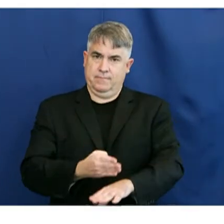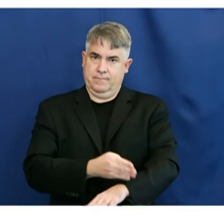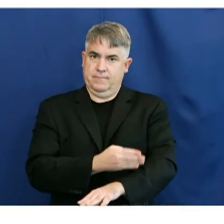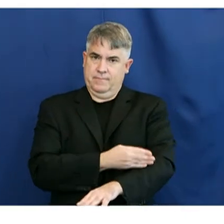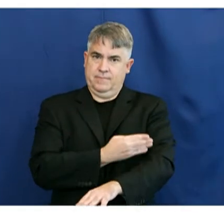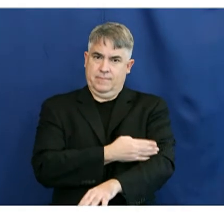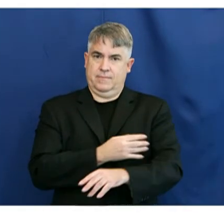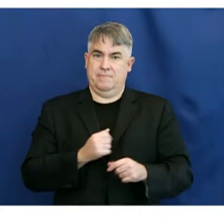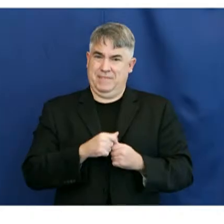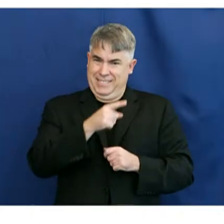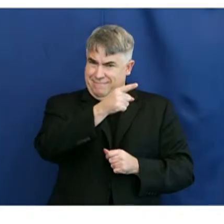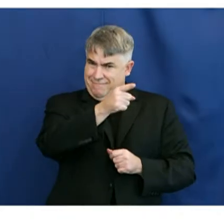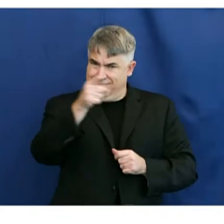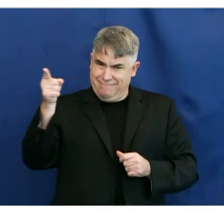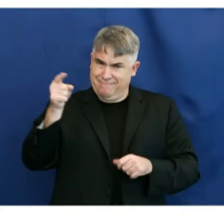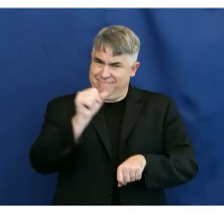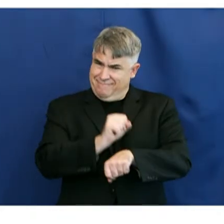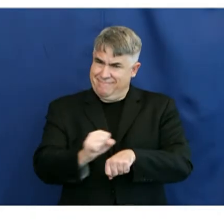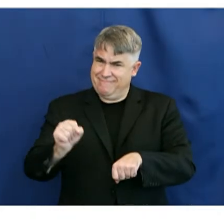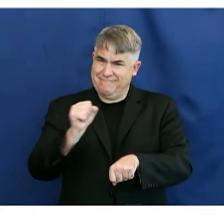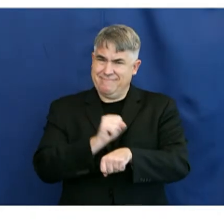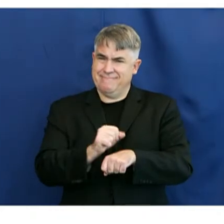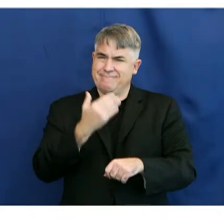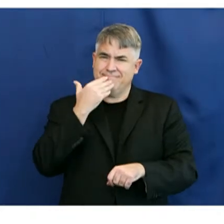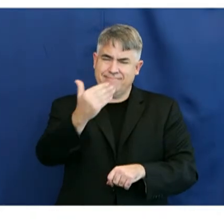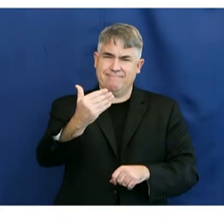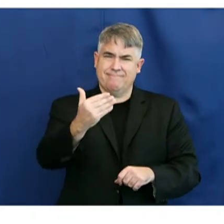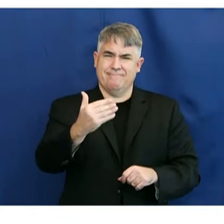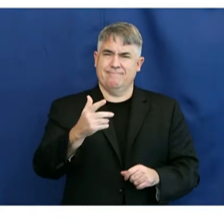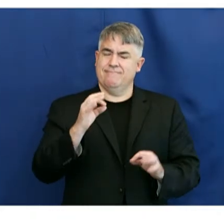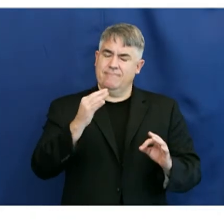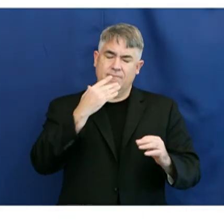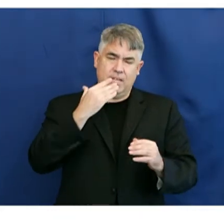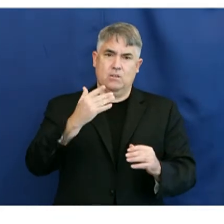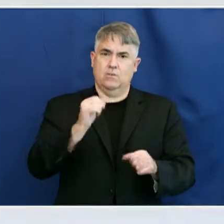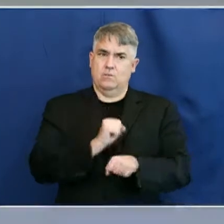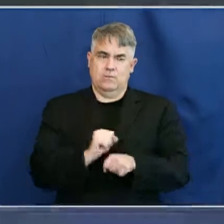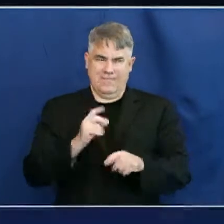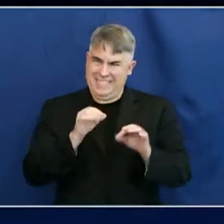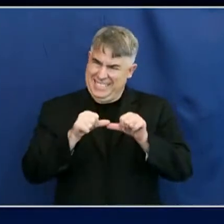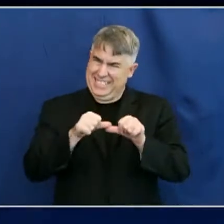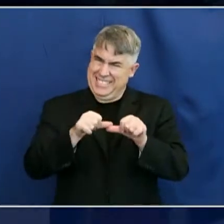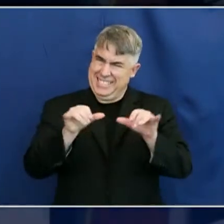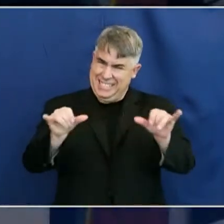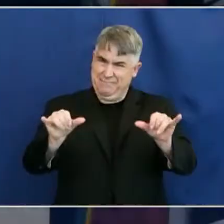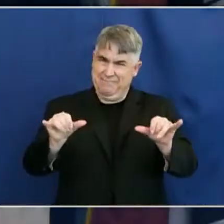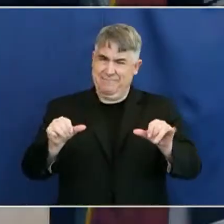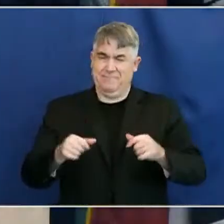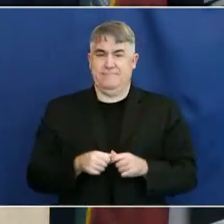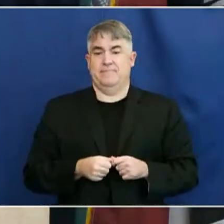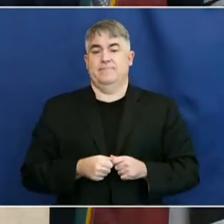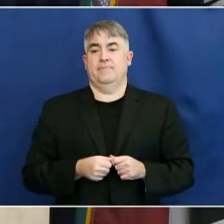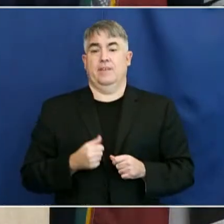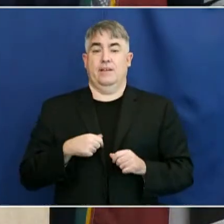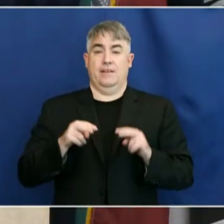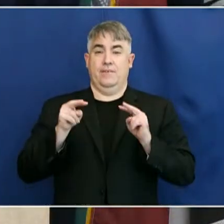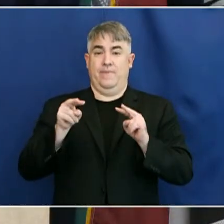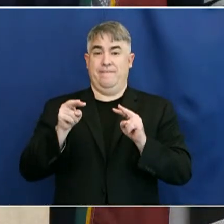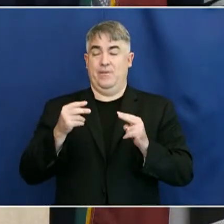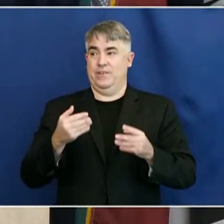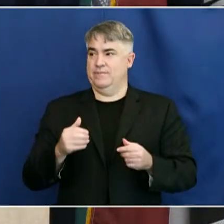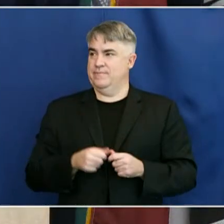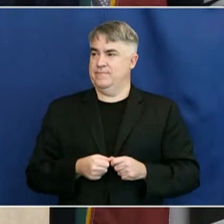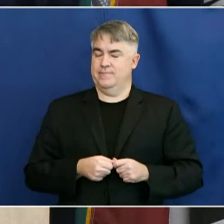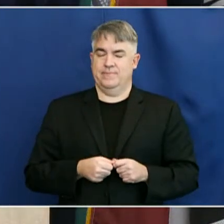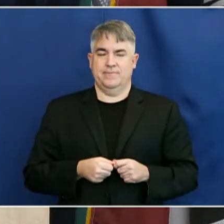a lot of the work that everyone out there is doing. So good progress. We are working our way out of this and are encouraged to continue our forward momentum. We'll